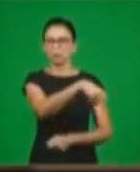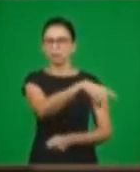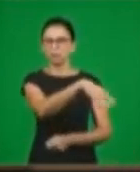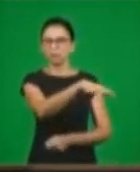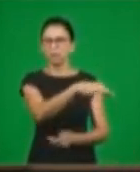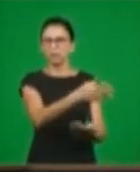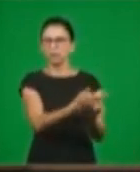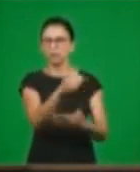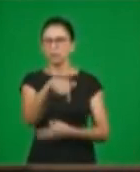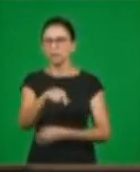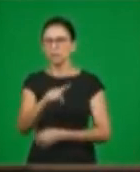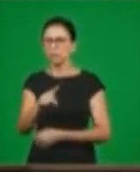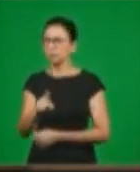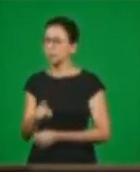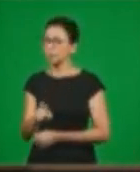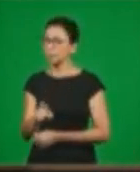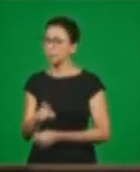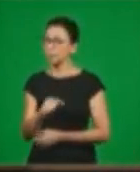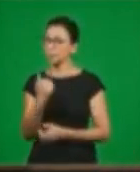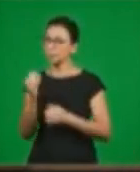problem is at your house.